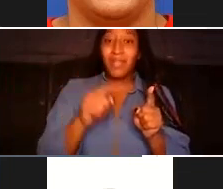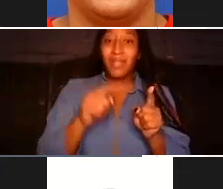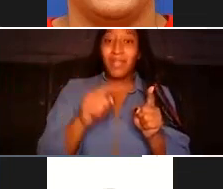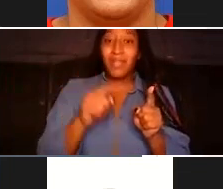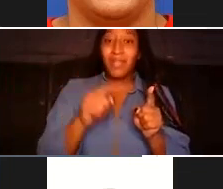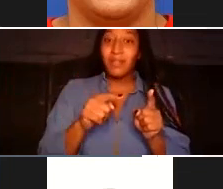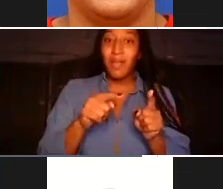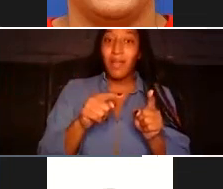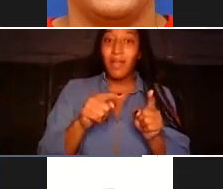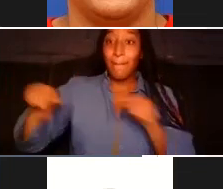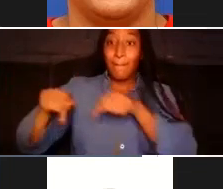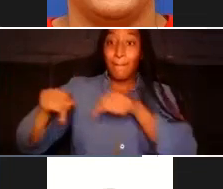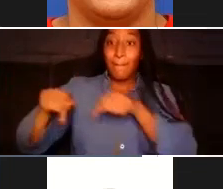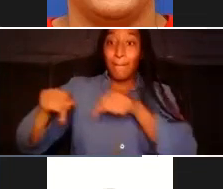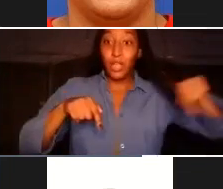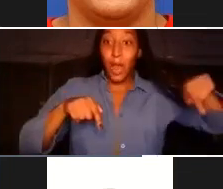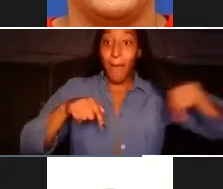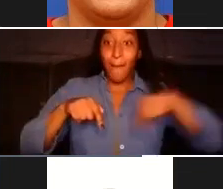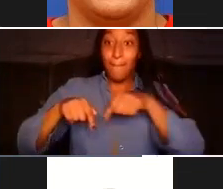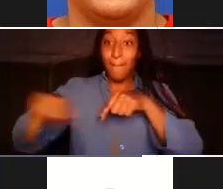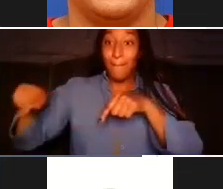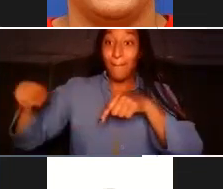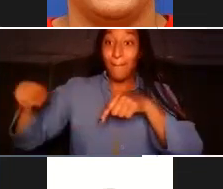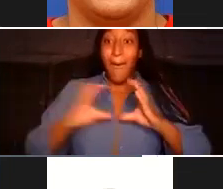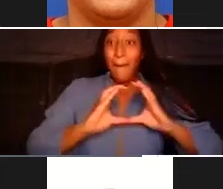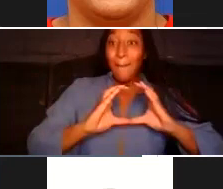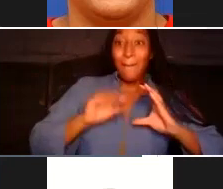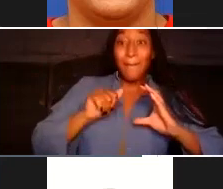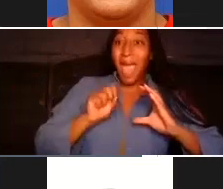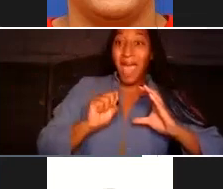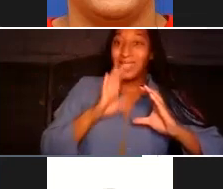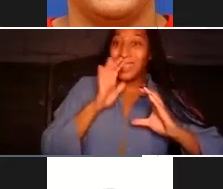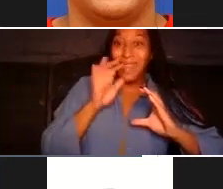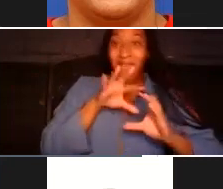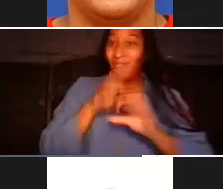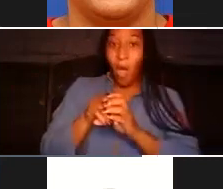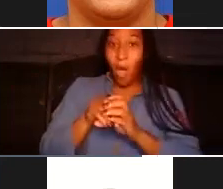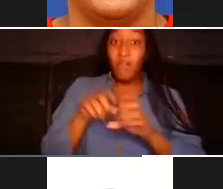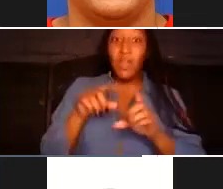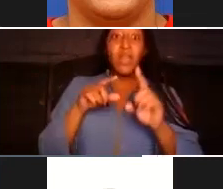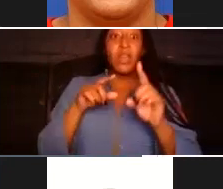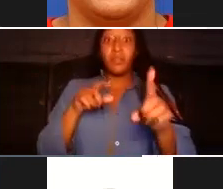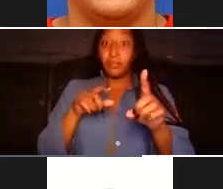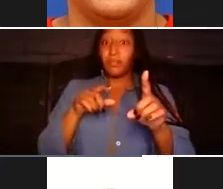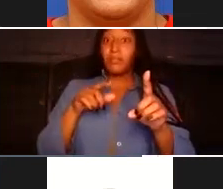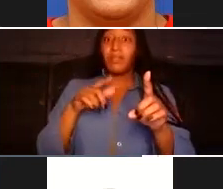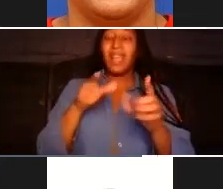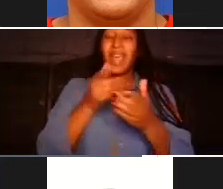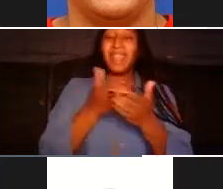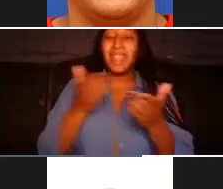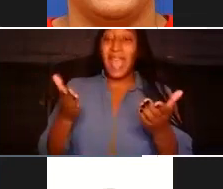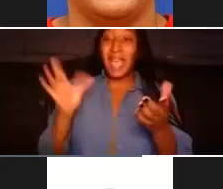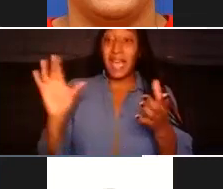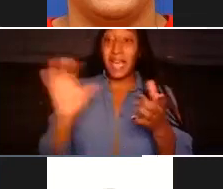equation. Notice for an object attached to a spring, the mass matters. The mass affects the